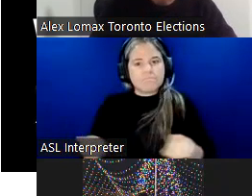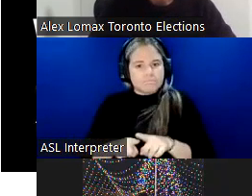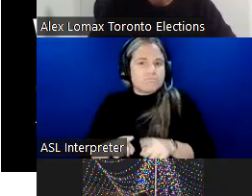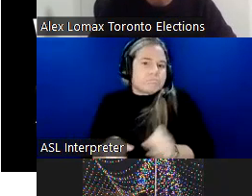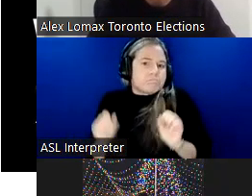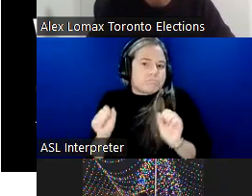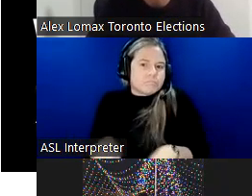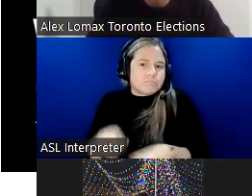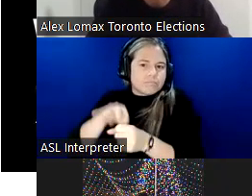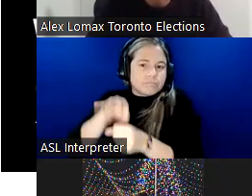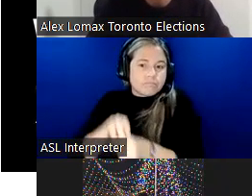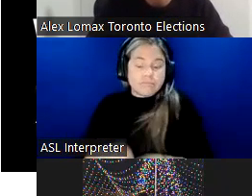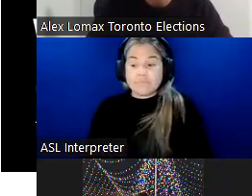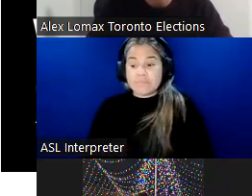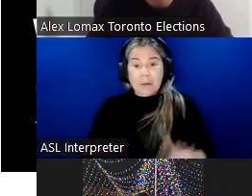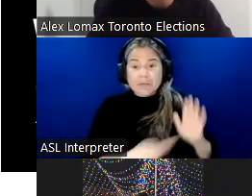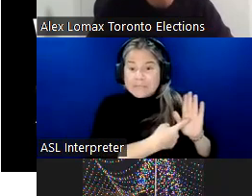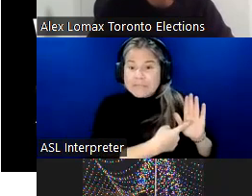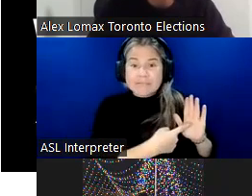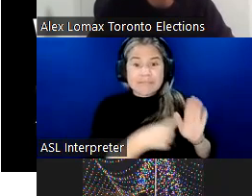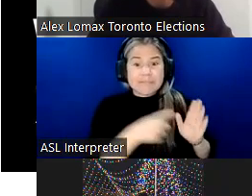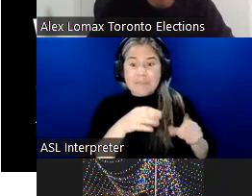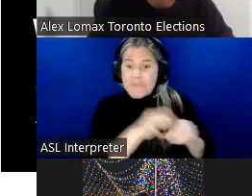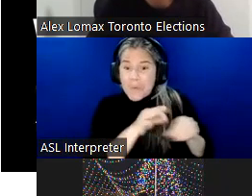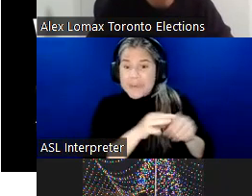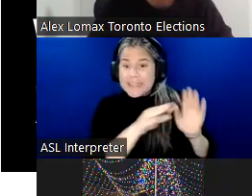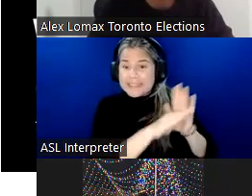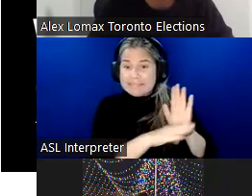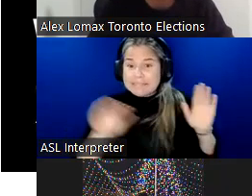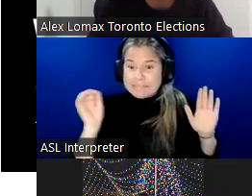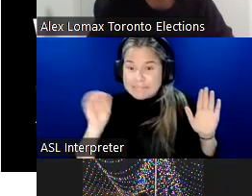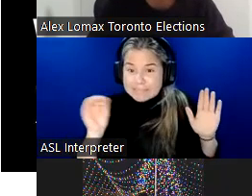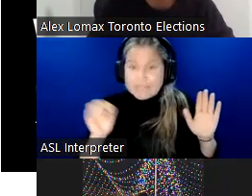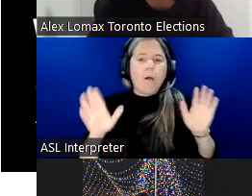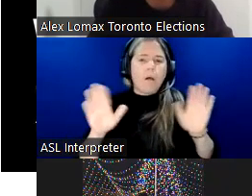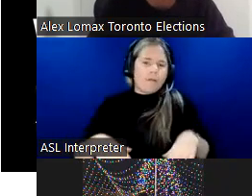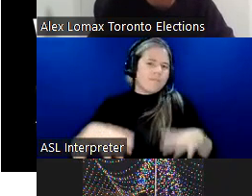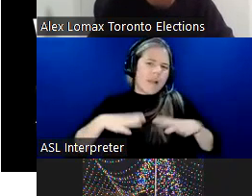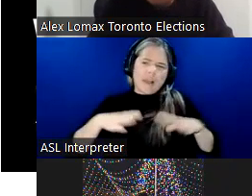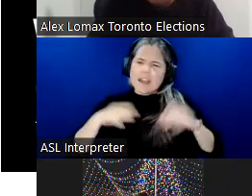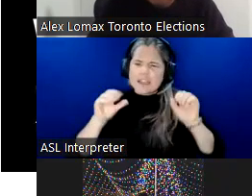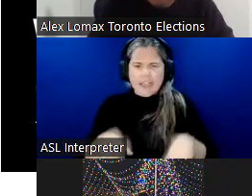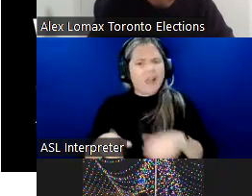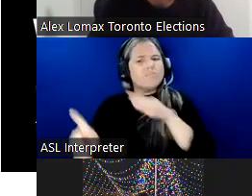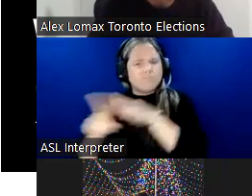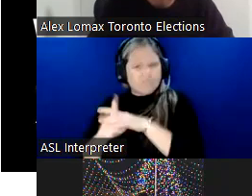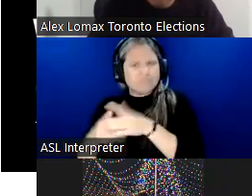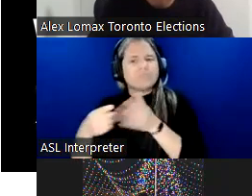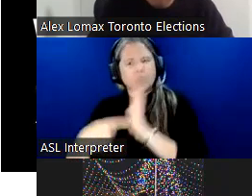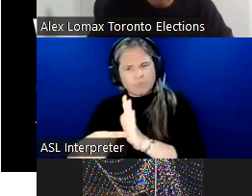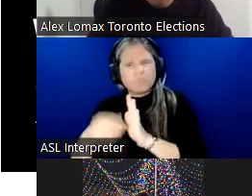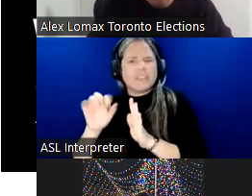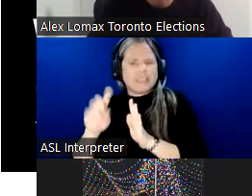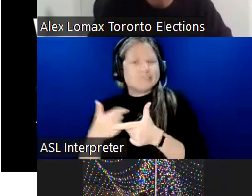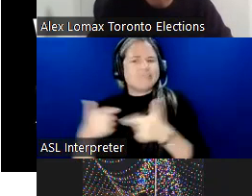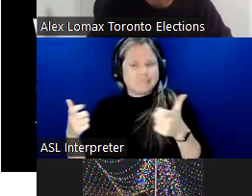So the fact that if you're not on the voters list, it's not the end of the world. It just makes things a little quicker when you get there. So that's just